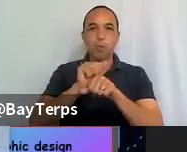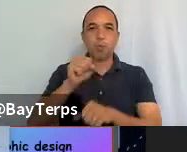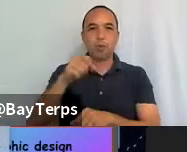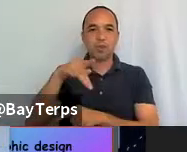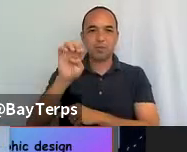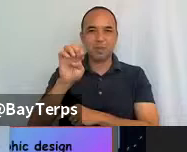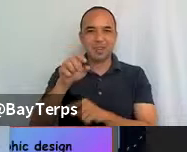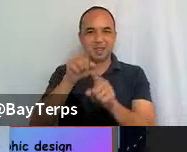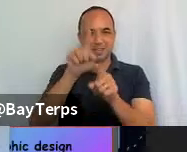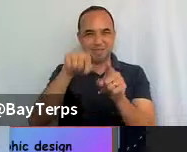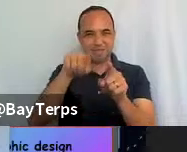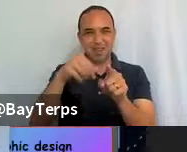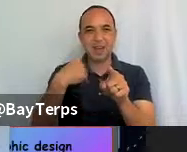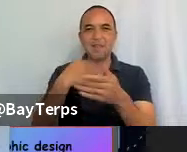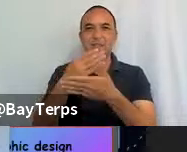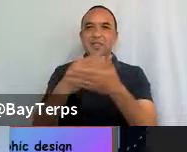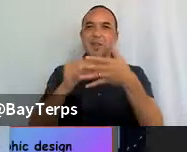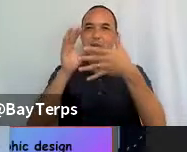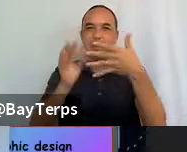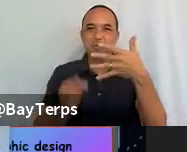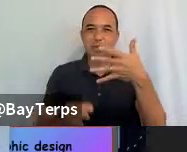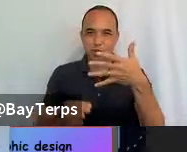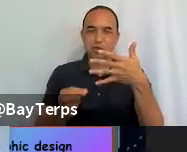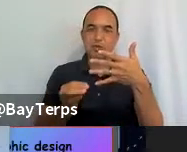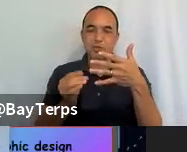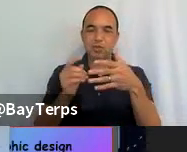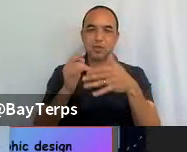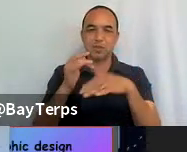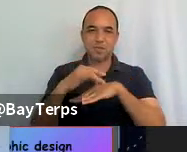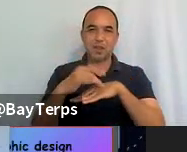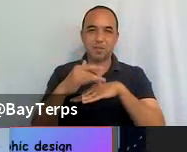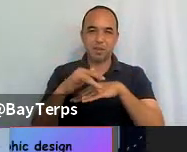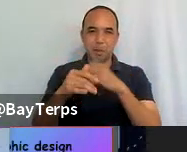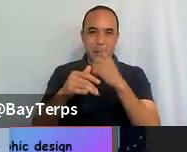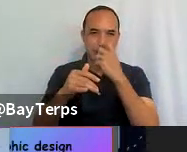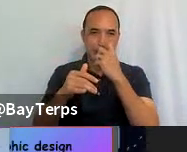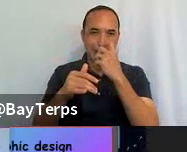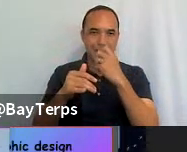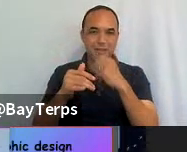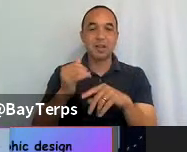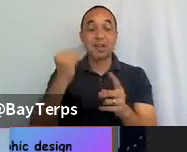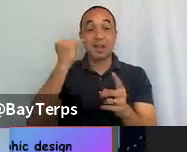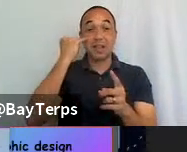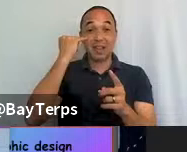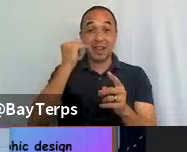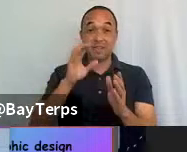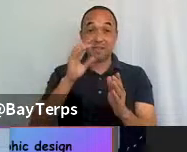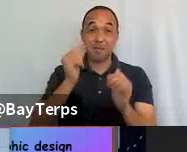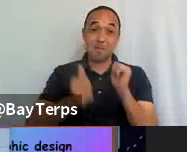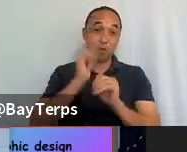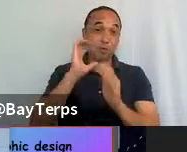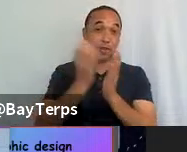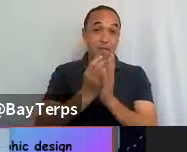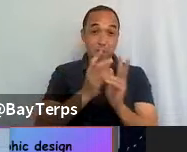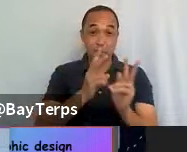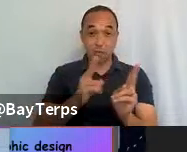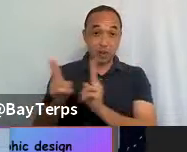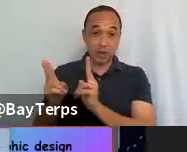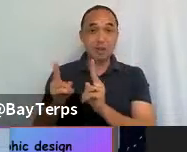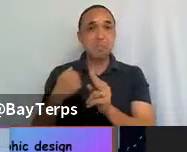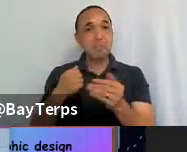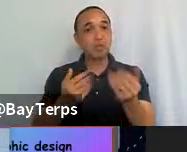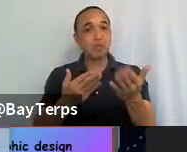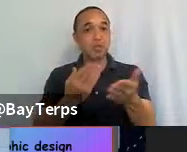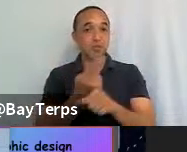some workspace options available to you. If you are mostly doing photo editing, then I would suggest using the